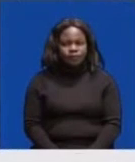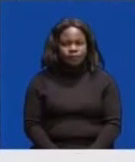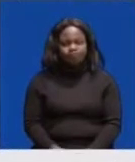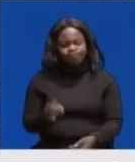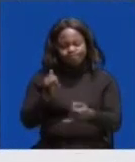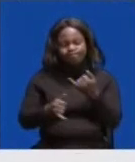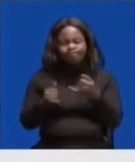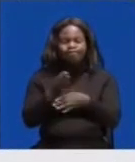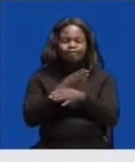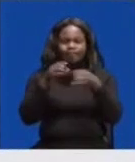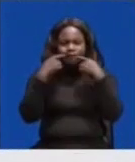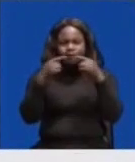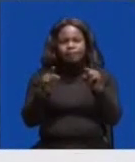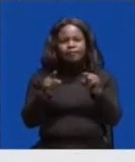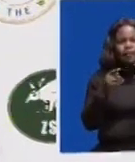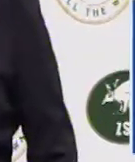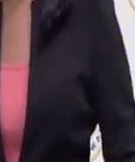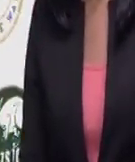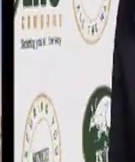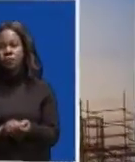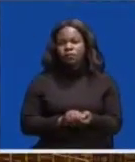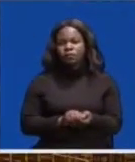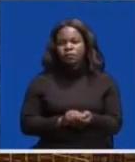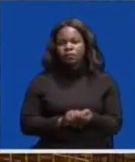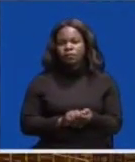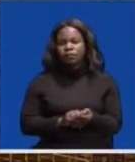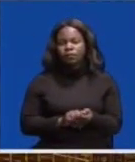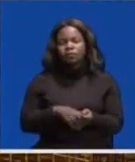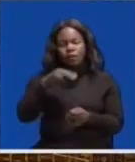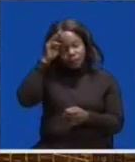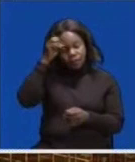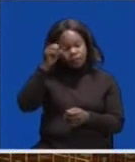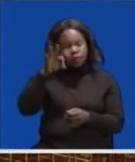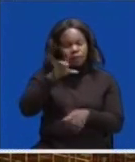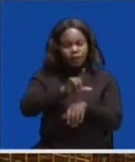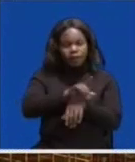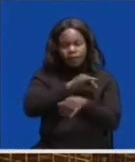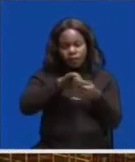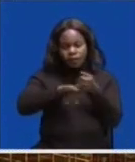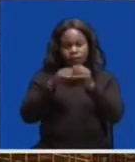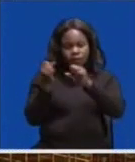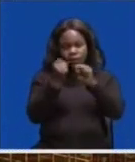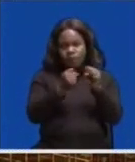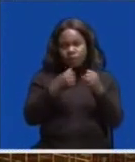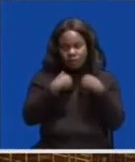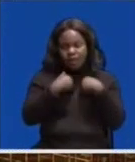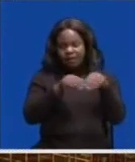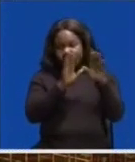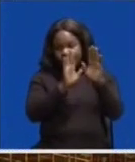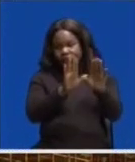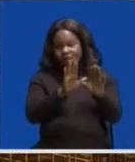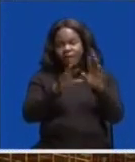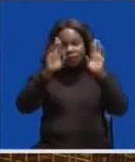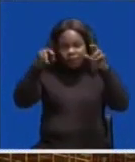Well, that's all we had for you on our business segment. Thank you so much for watching. The Ministry of Labour and Social Security has